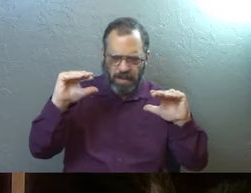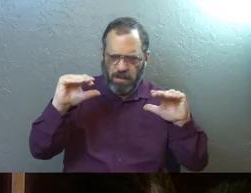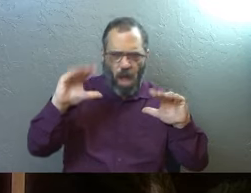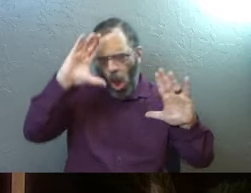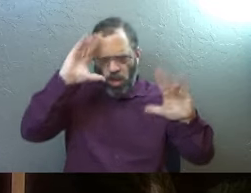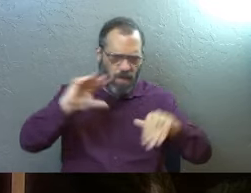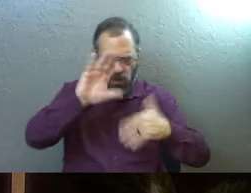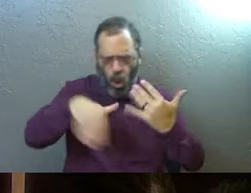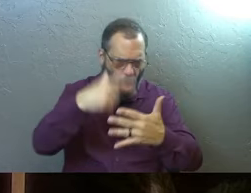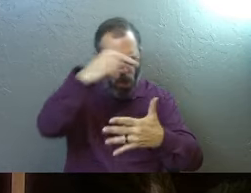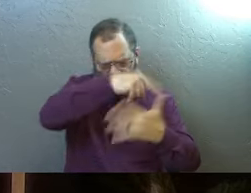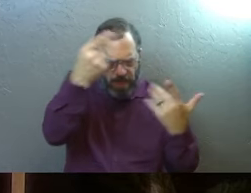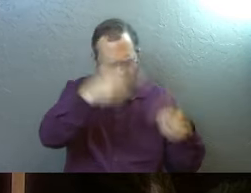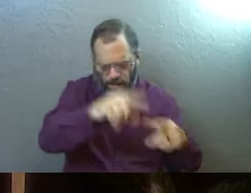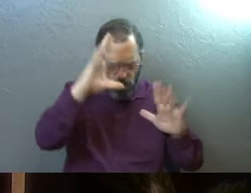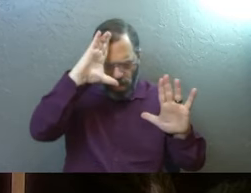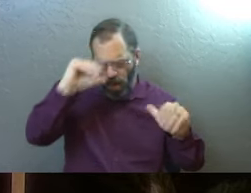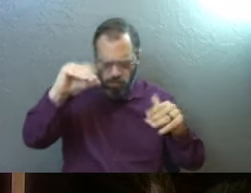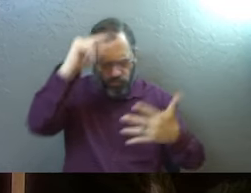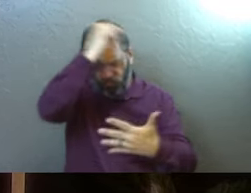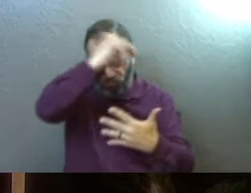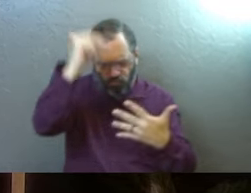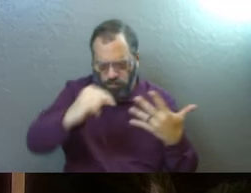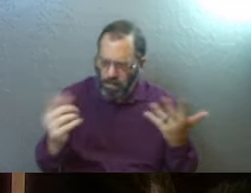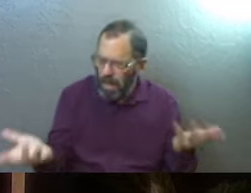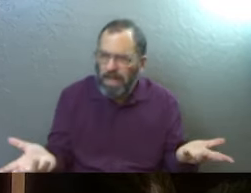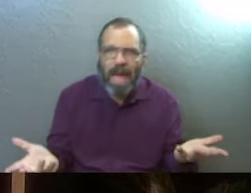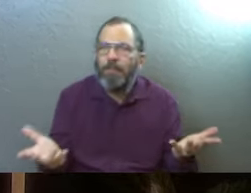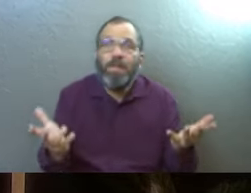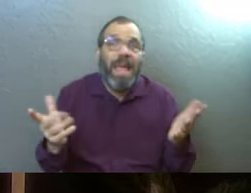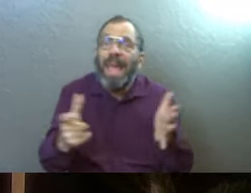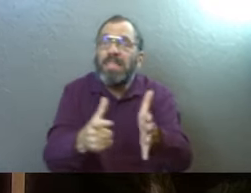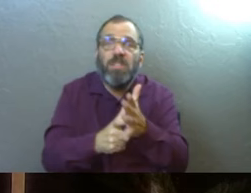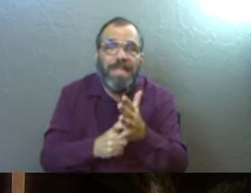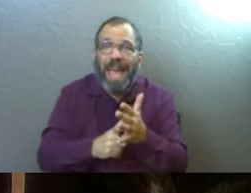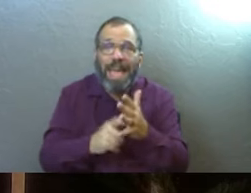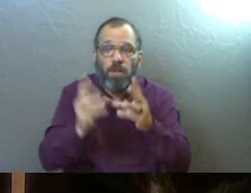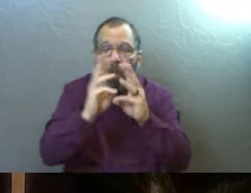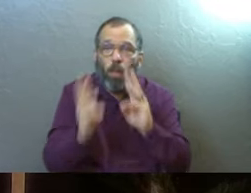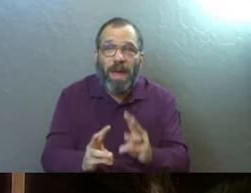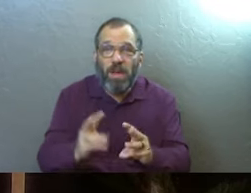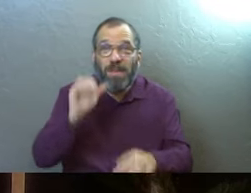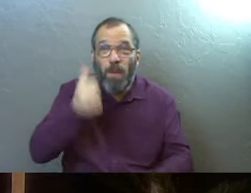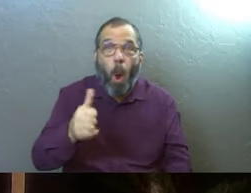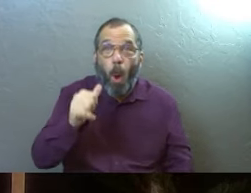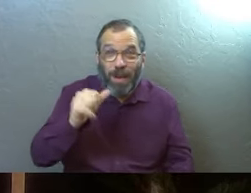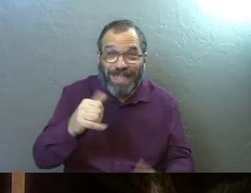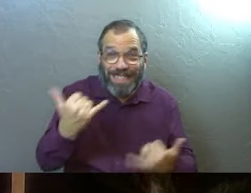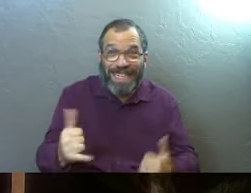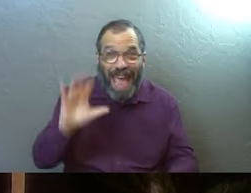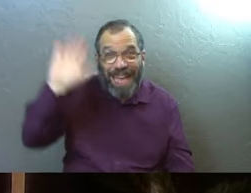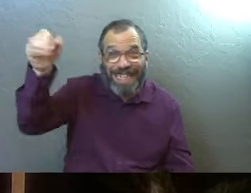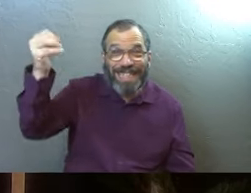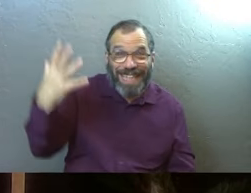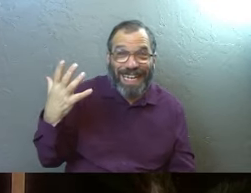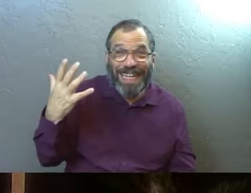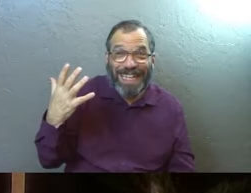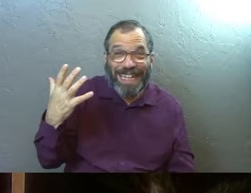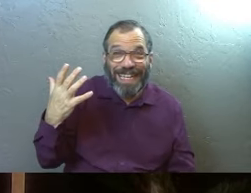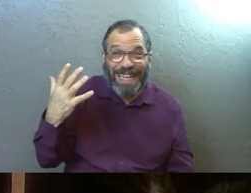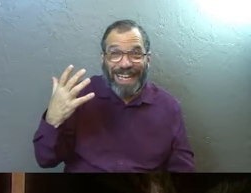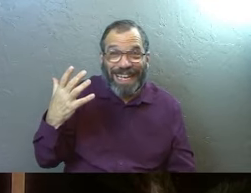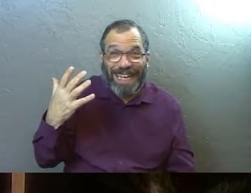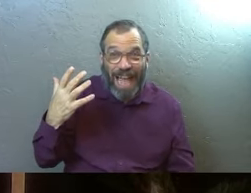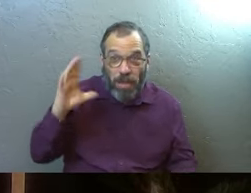We expect all kinds of things, right? Like, all it takes is a weatherman to tell you it's going to be sunny today, and